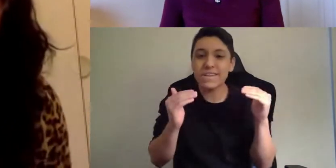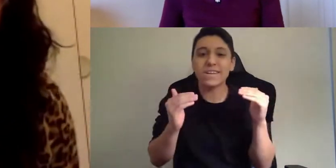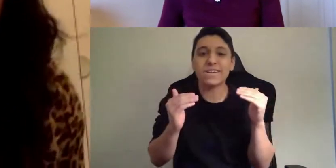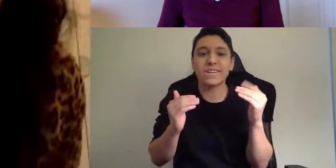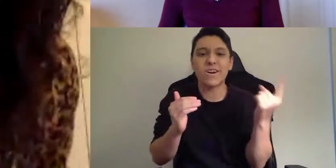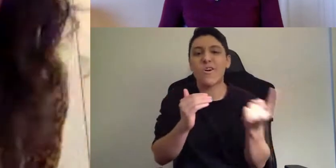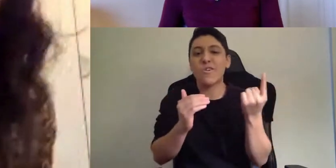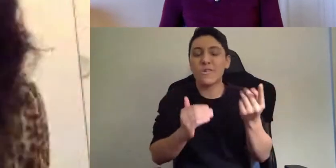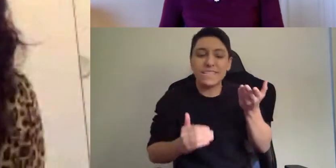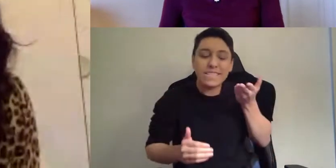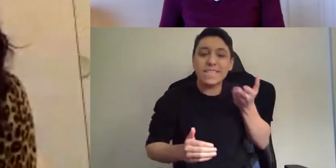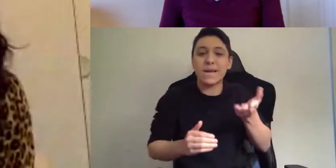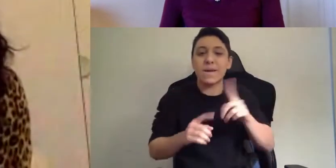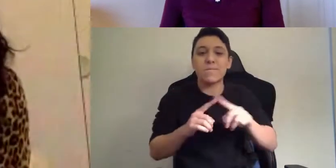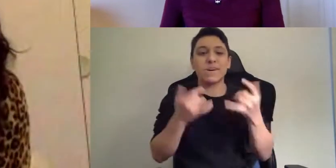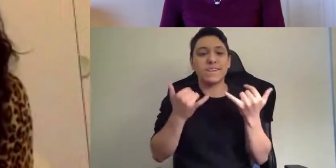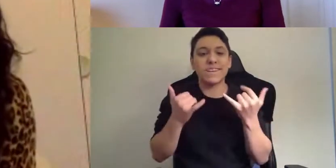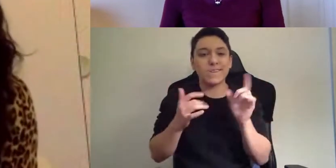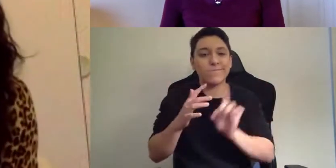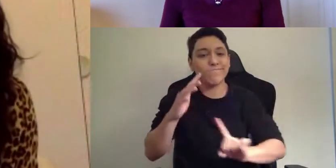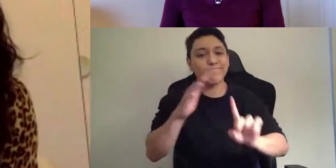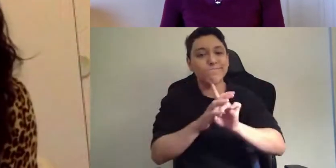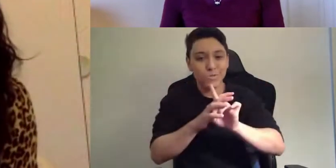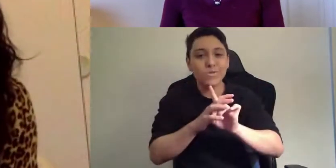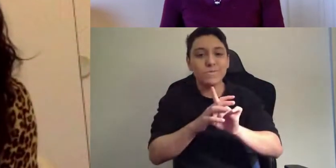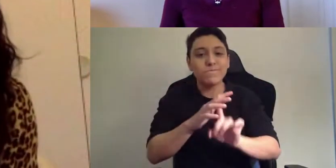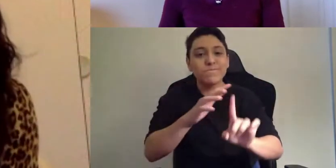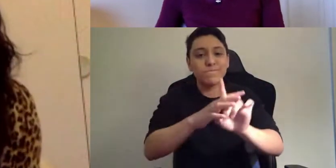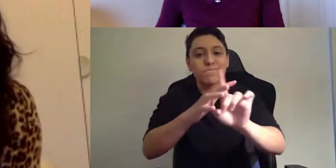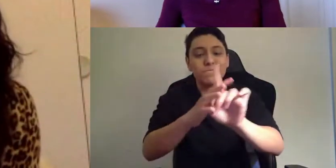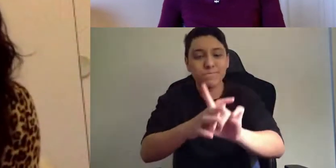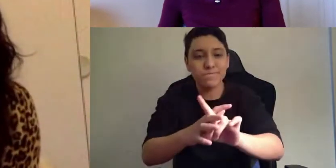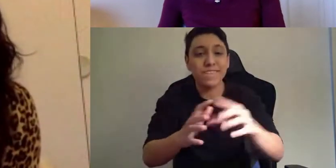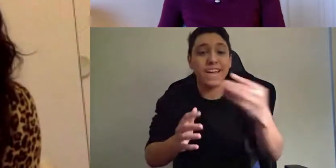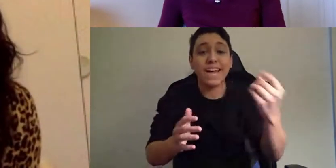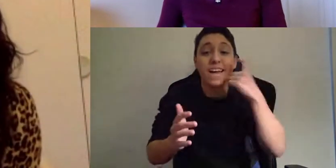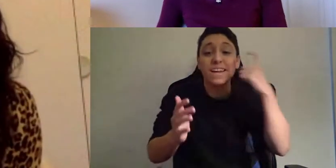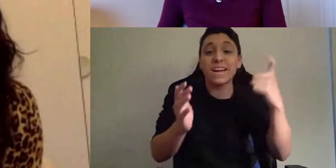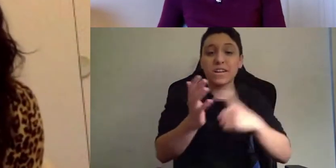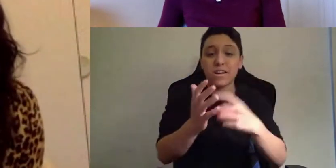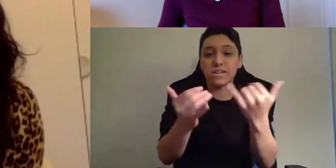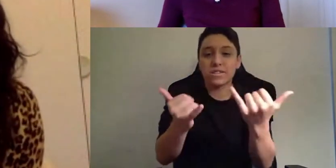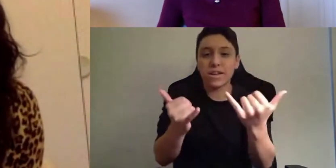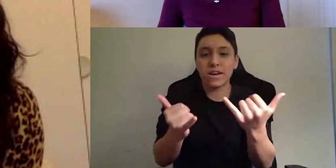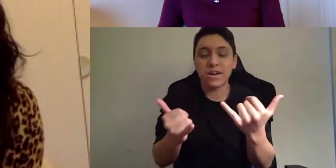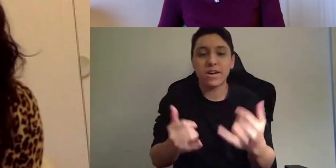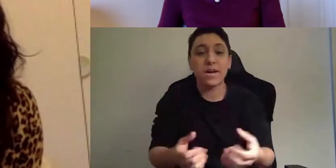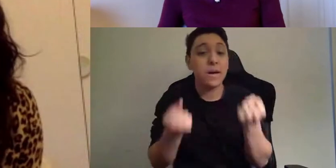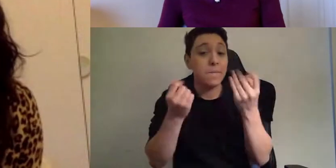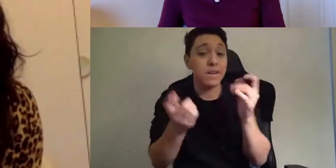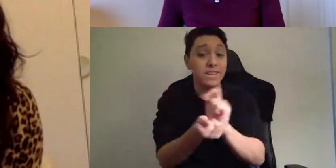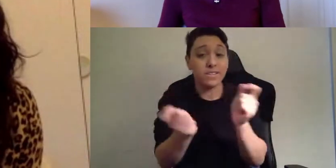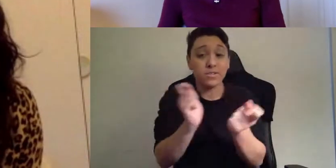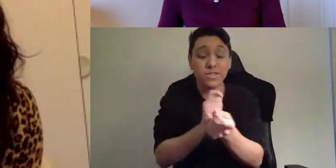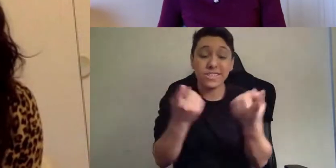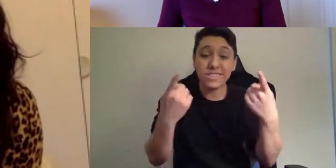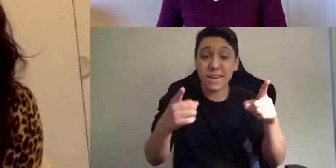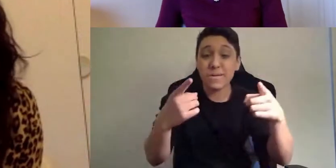that have been there always, but are becoming more widely acknowledged now, and there's a lot of change that we hope is good, but it's not always